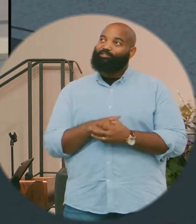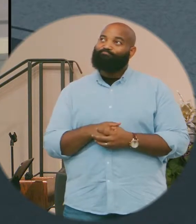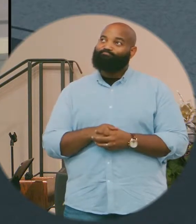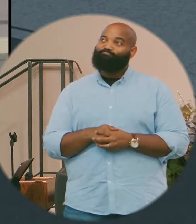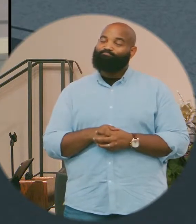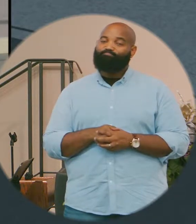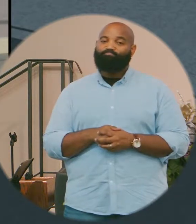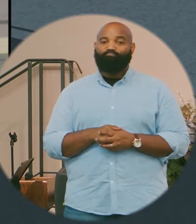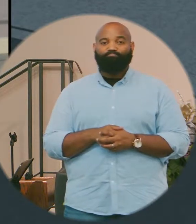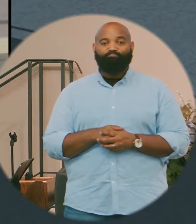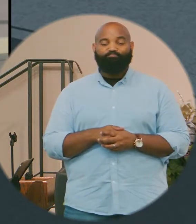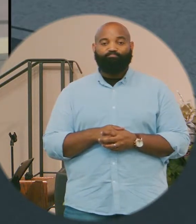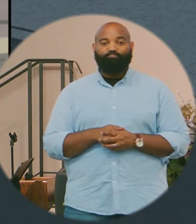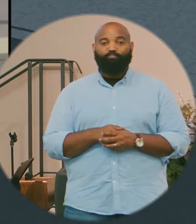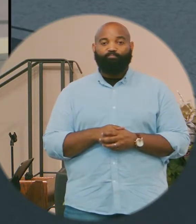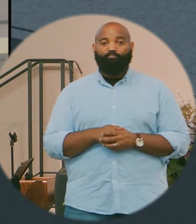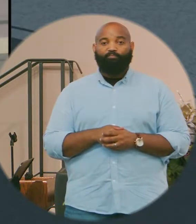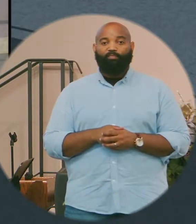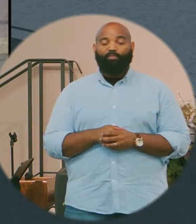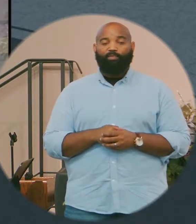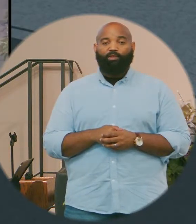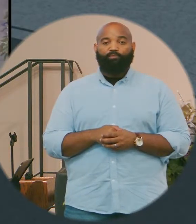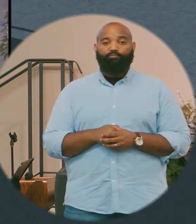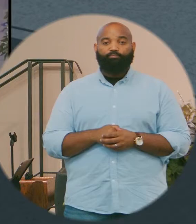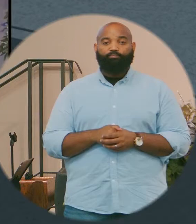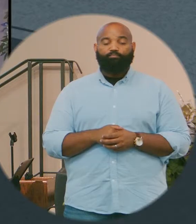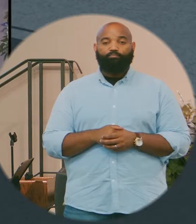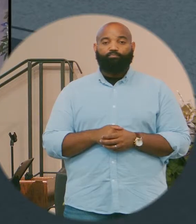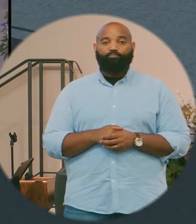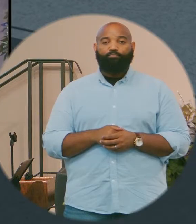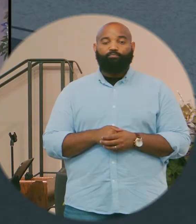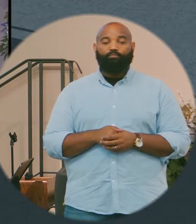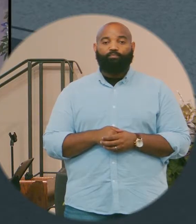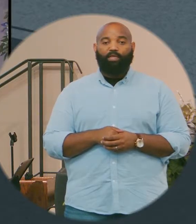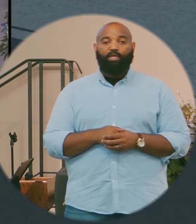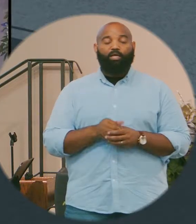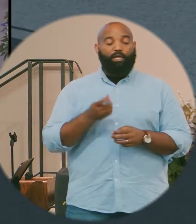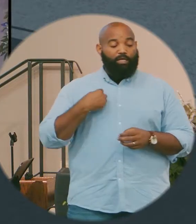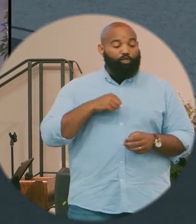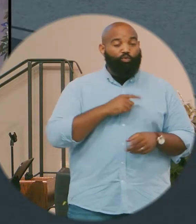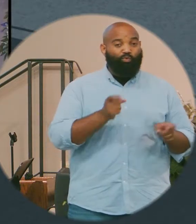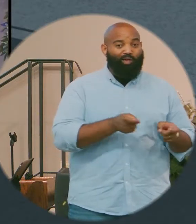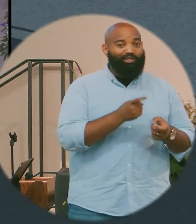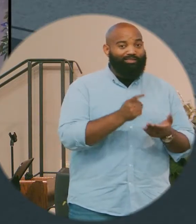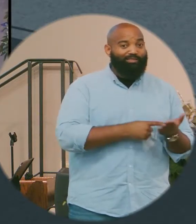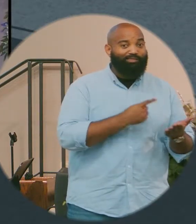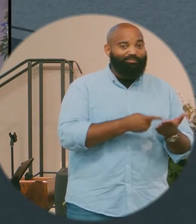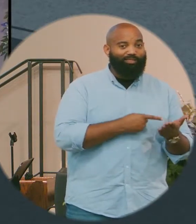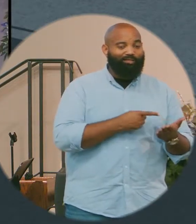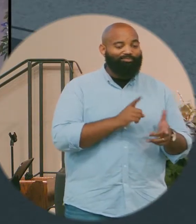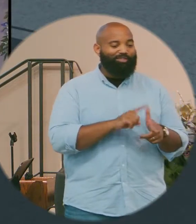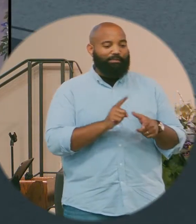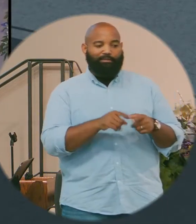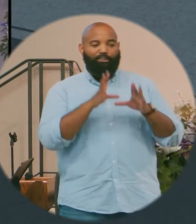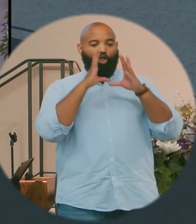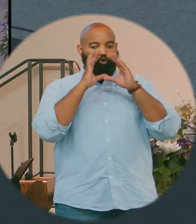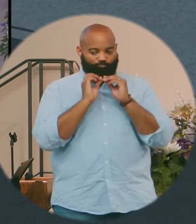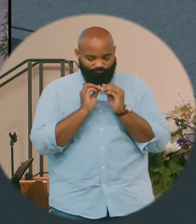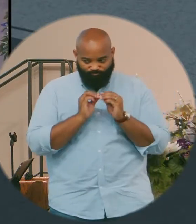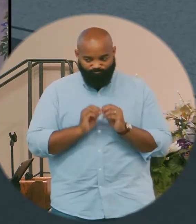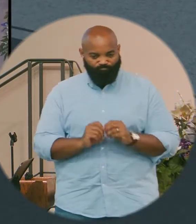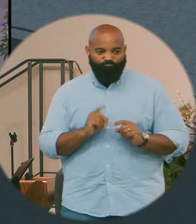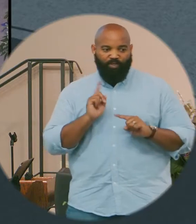Sin will shut your mouth. But because sin, because you are serious